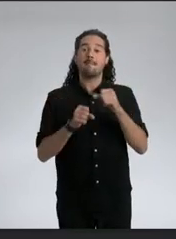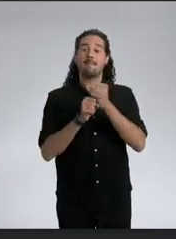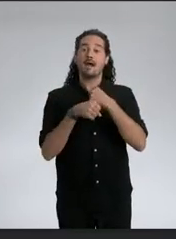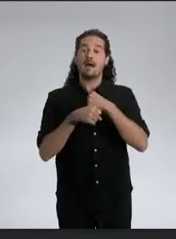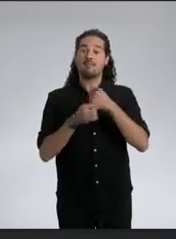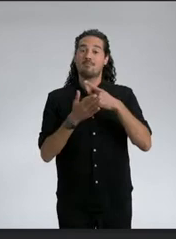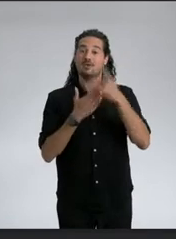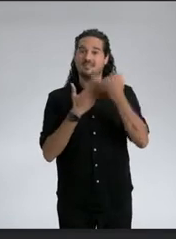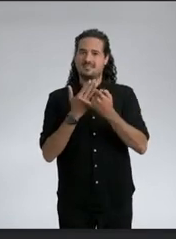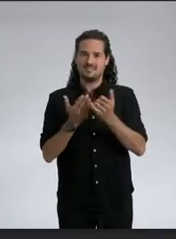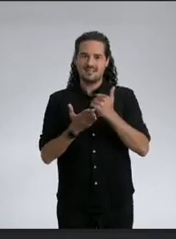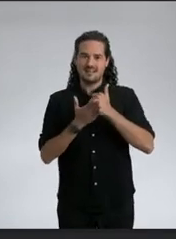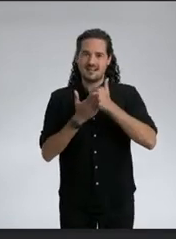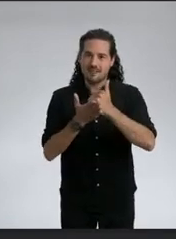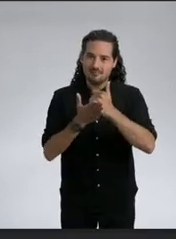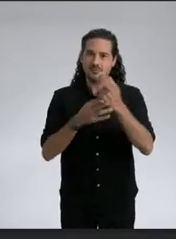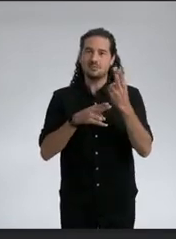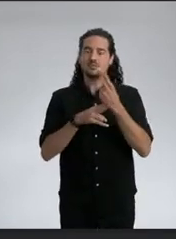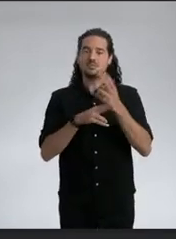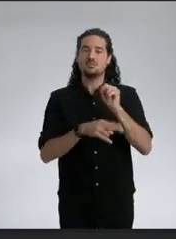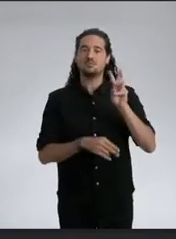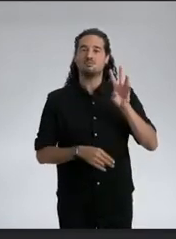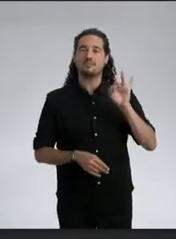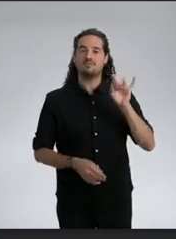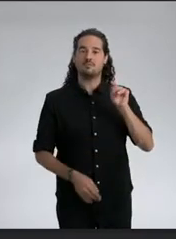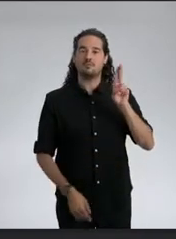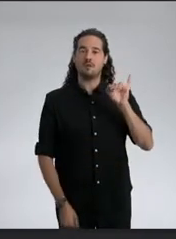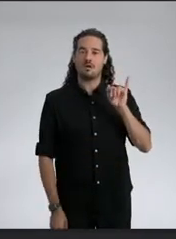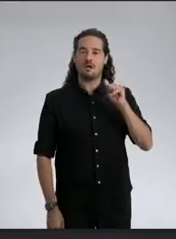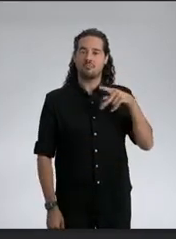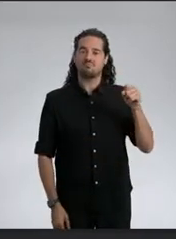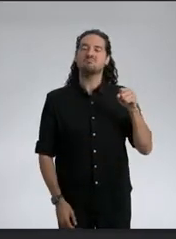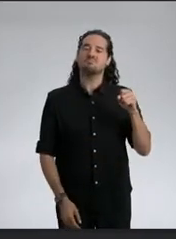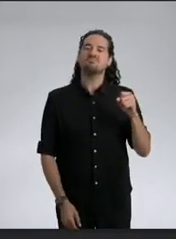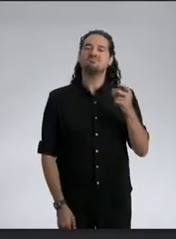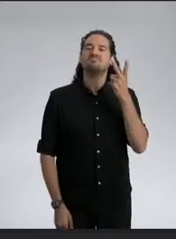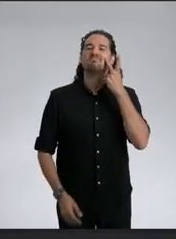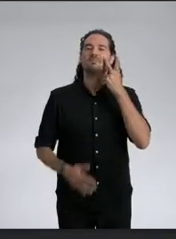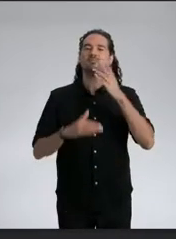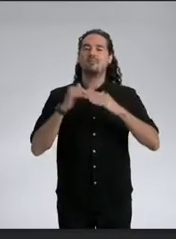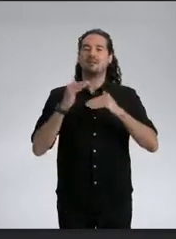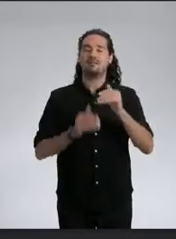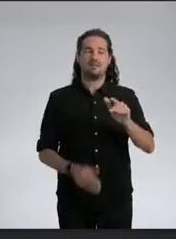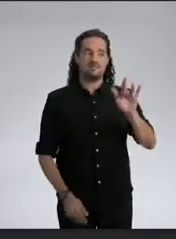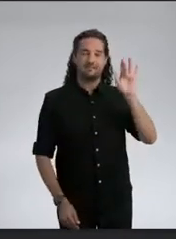now and see what we can build. I'll open the new project